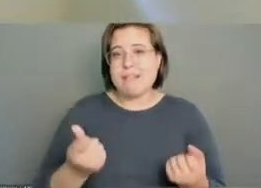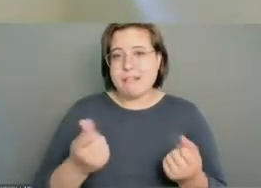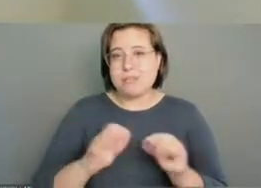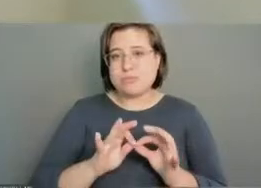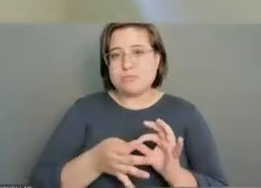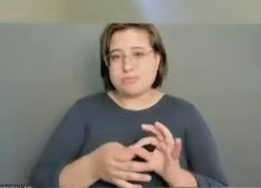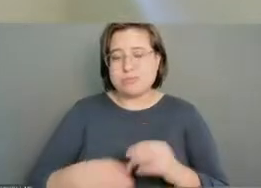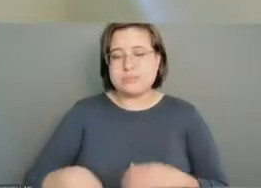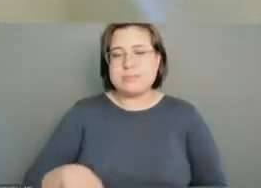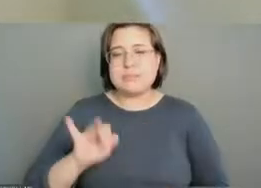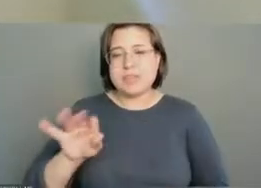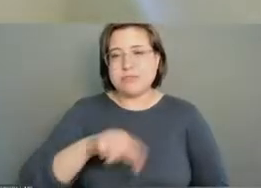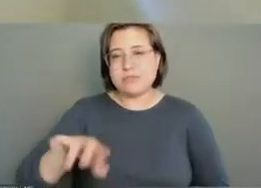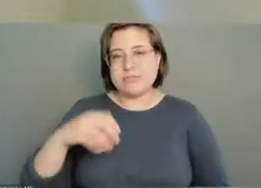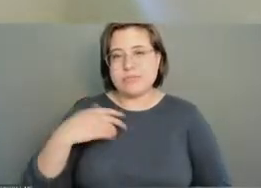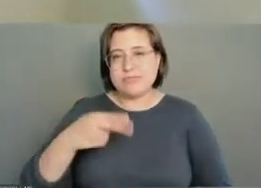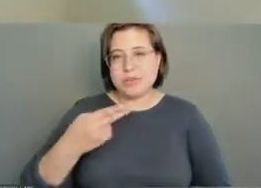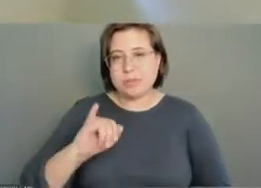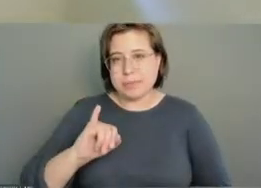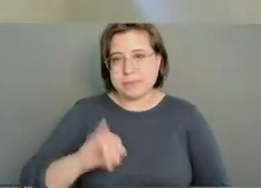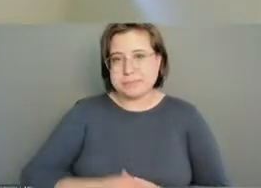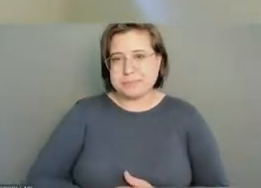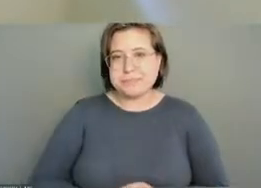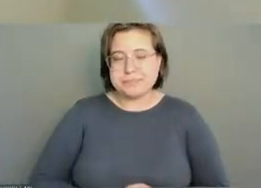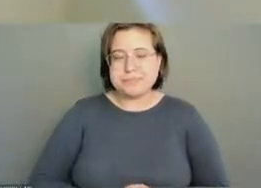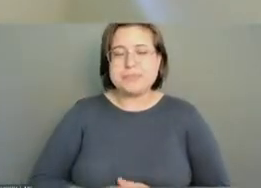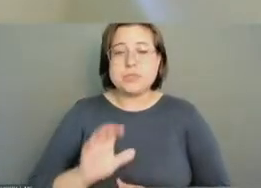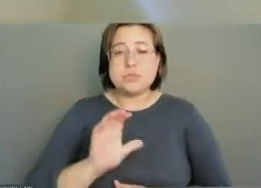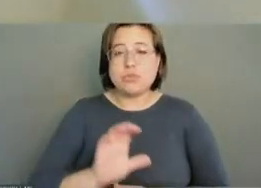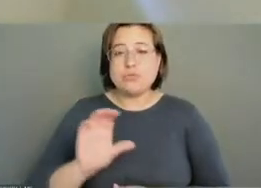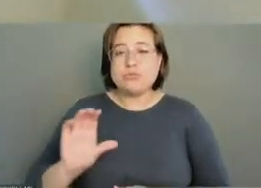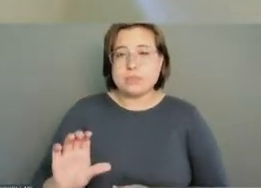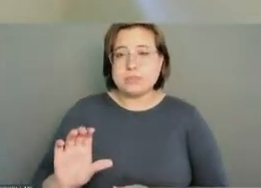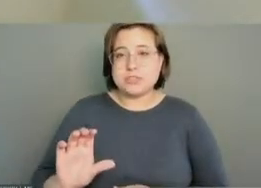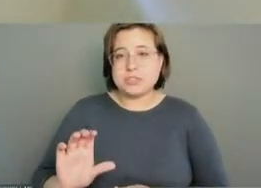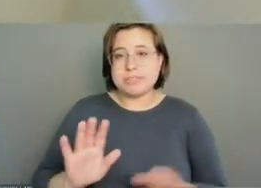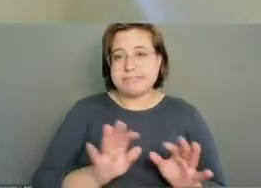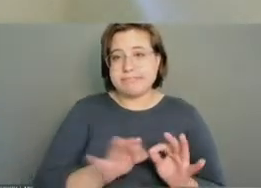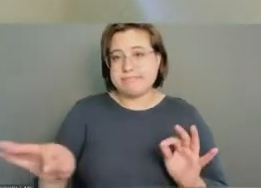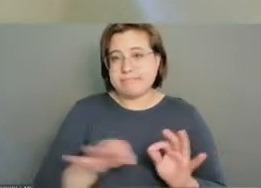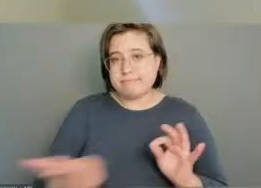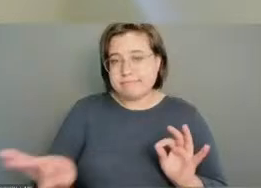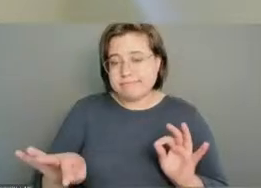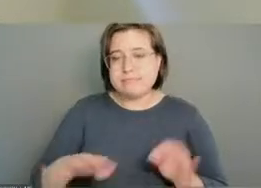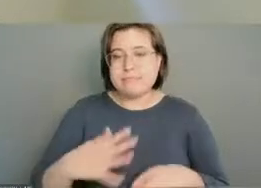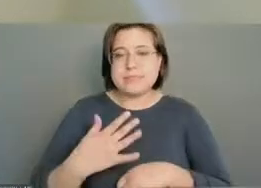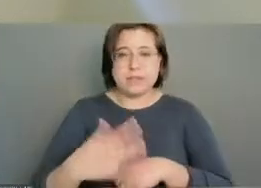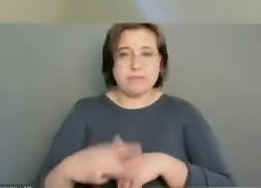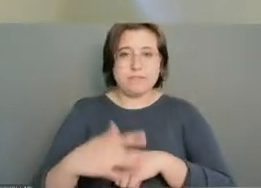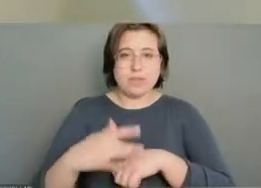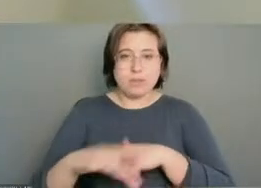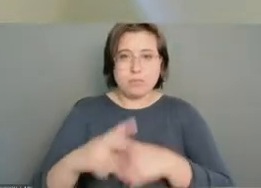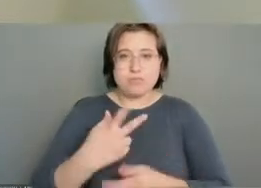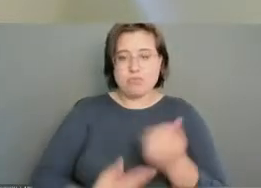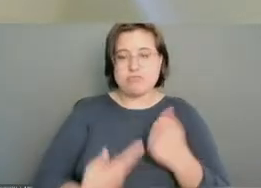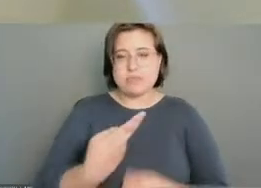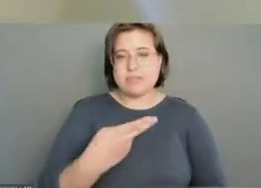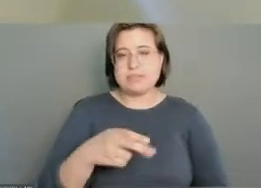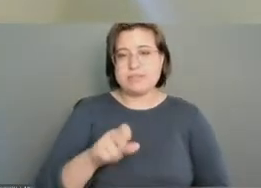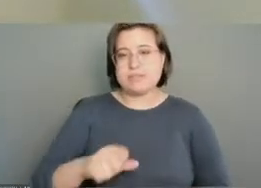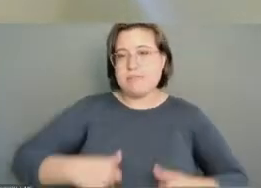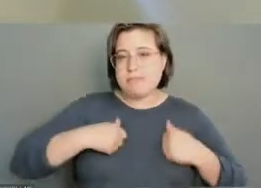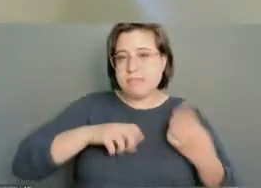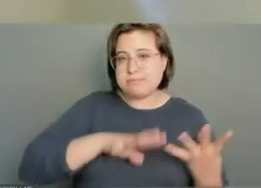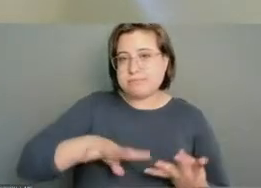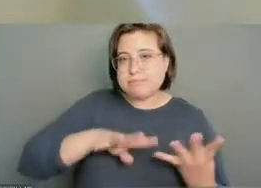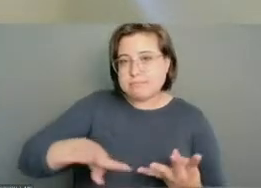hearing impairment. Closed captioning for this event is available at both the HHS live